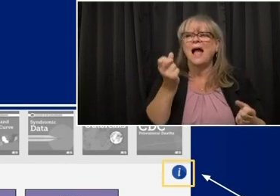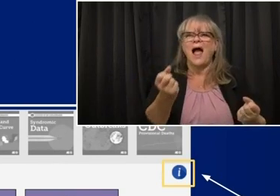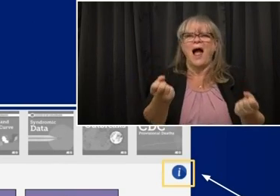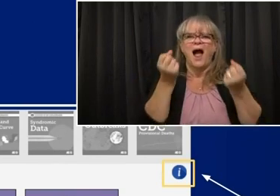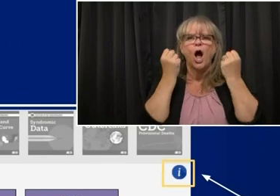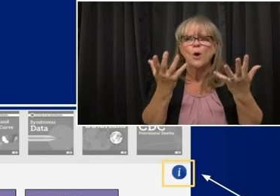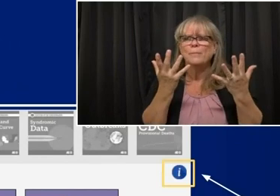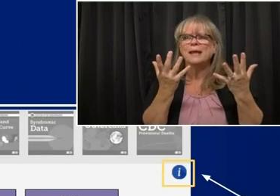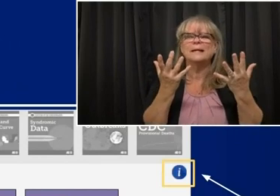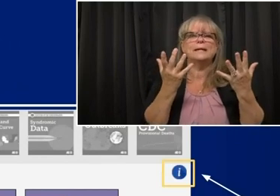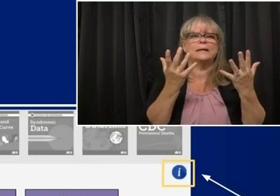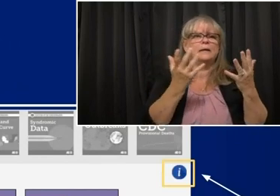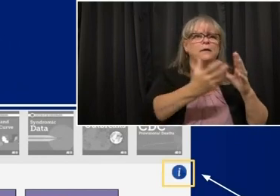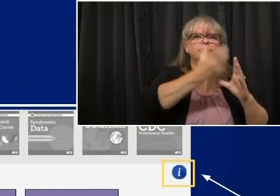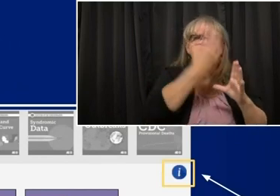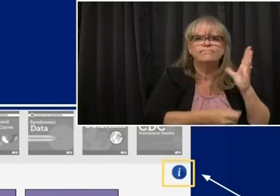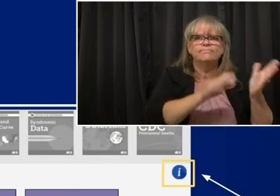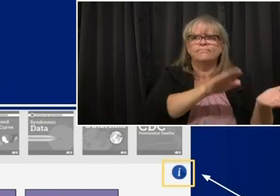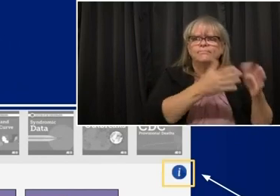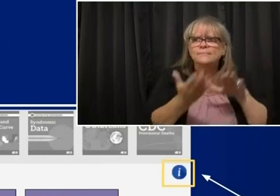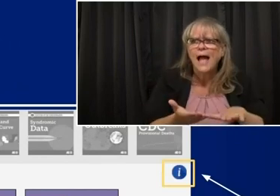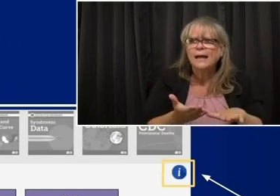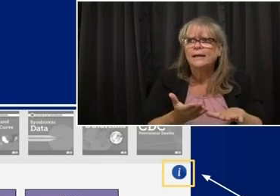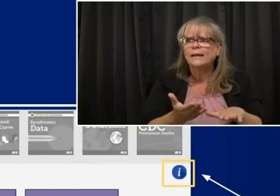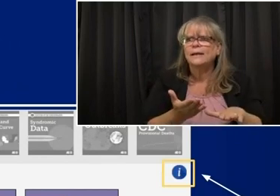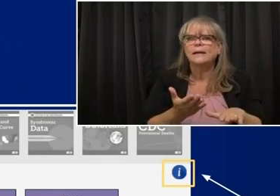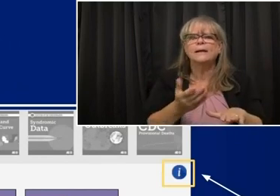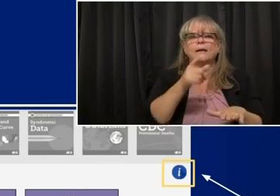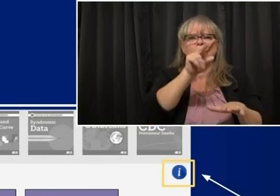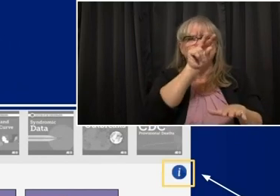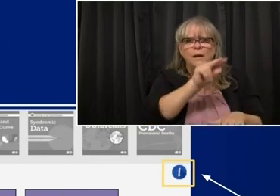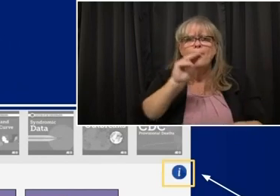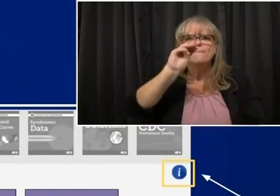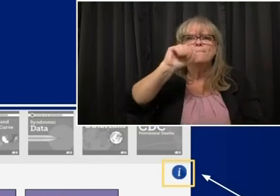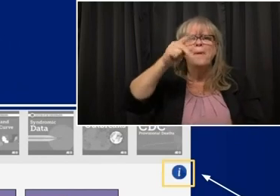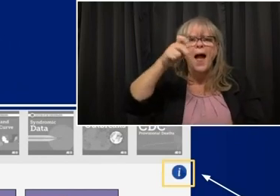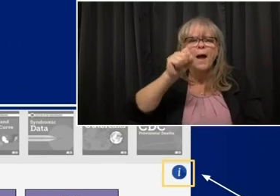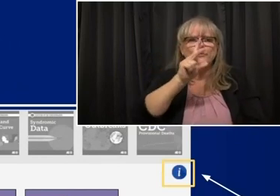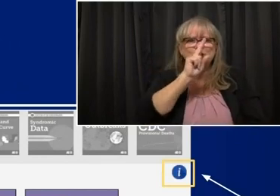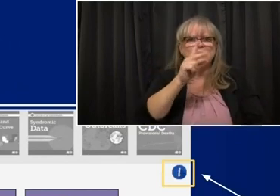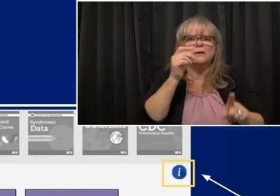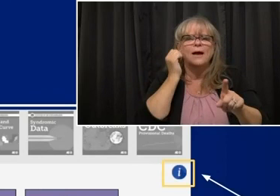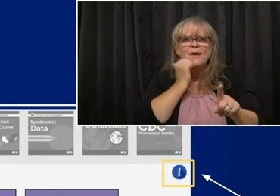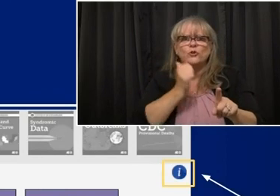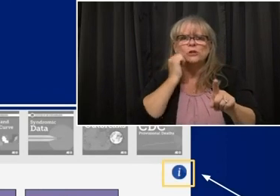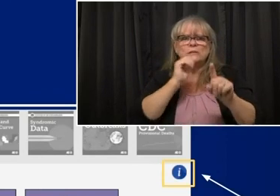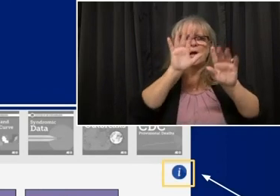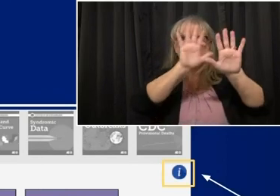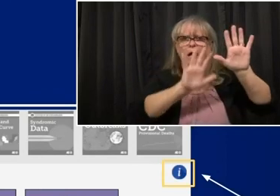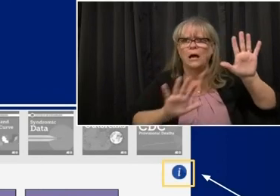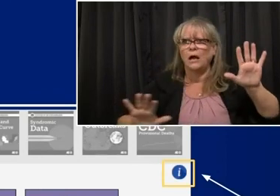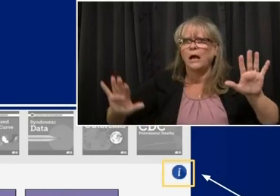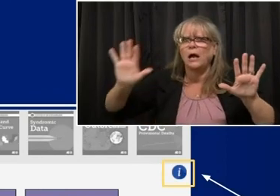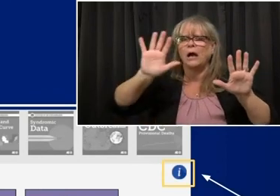examples in just a minute. You can look at the data on a daily basis, you can look on the data on a weekly basis, you